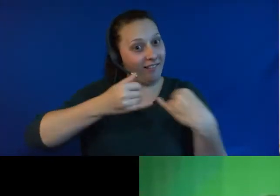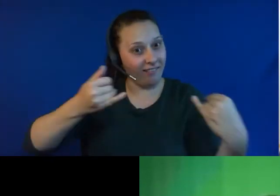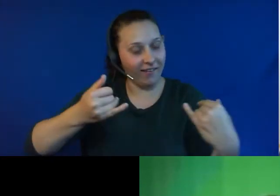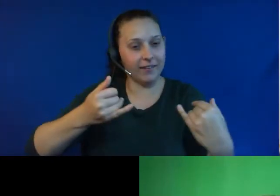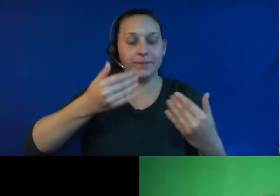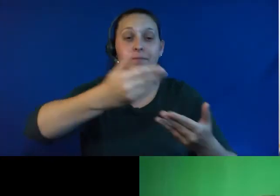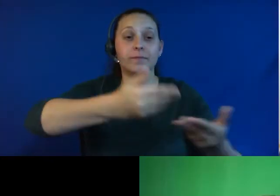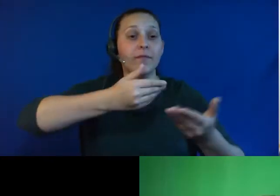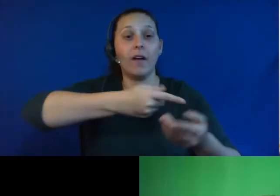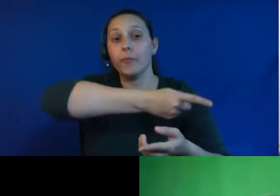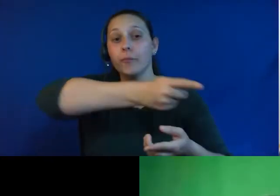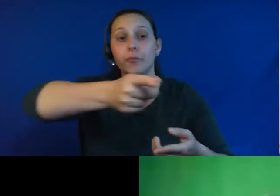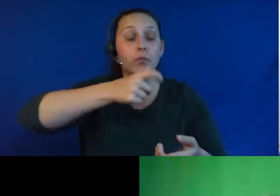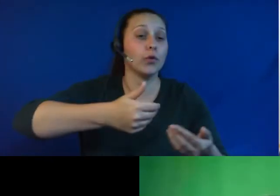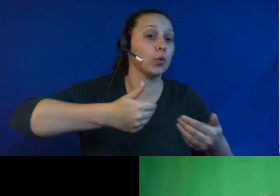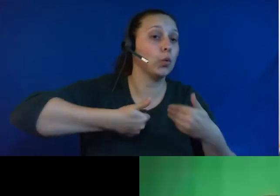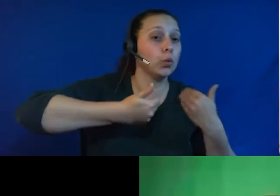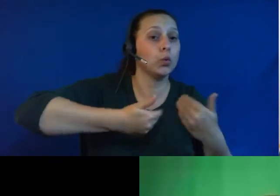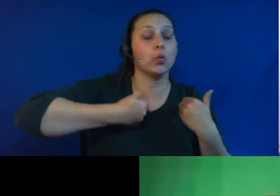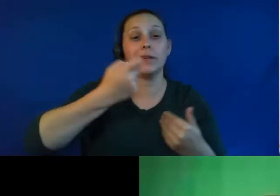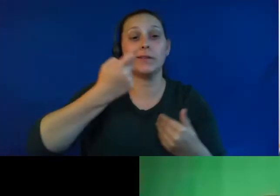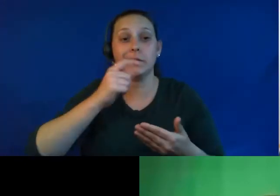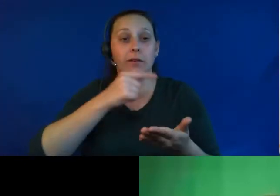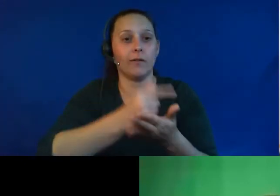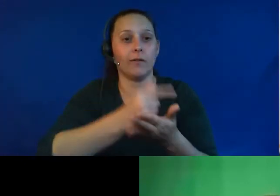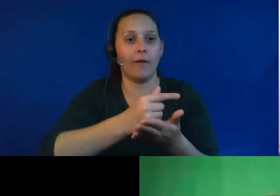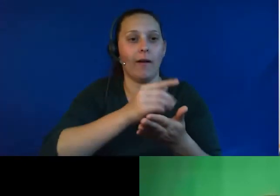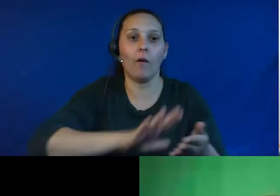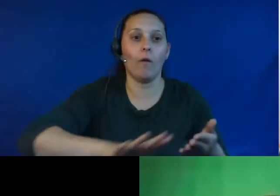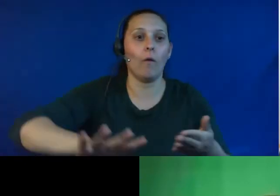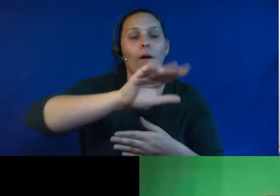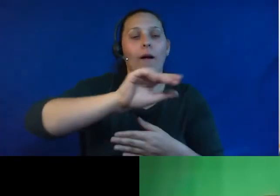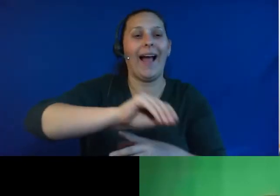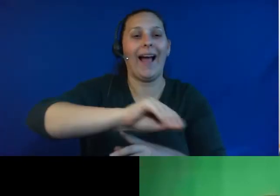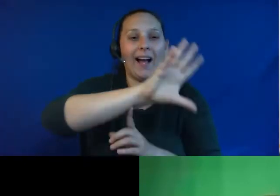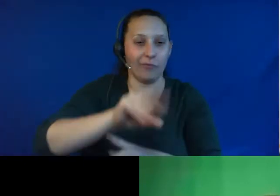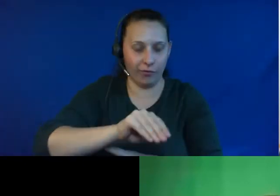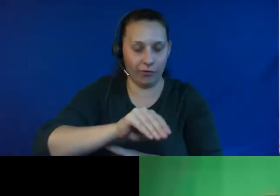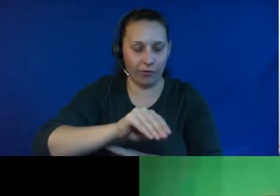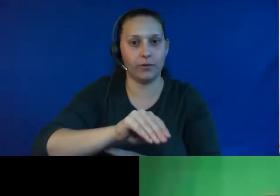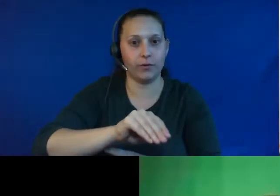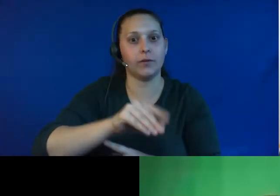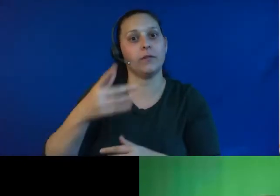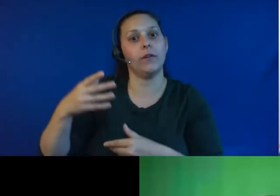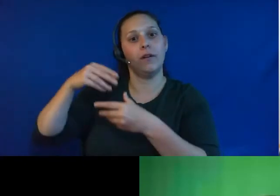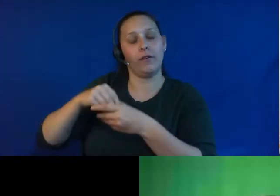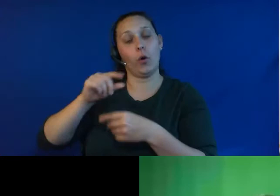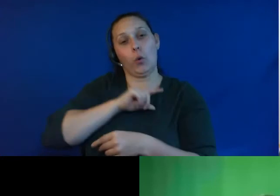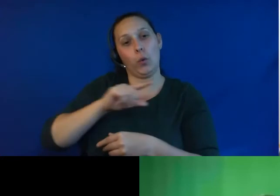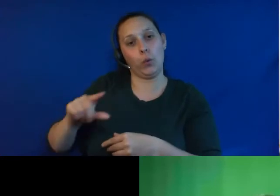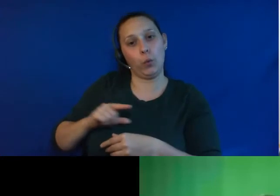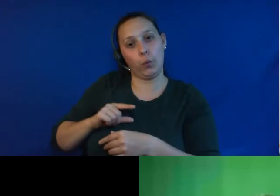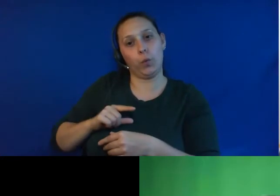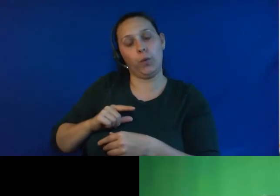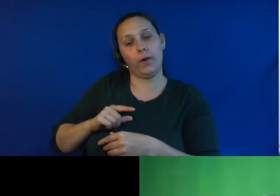recent graduates from all across Africa to complete Queen's foundational entrepreneurship training